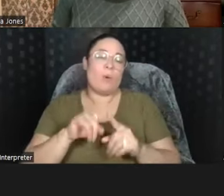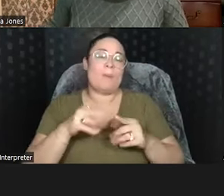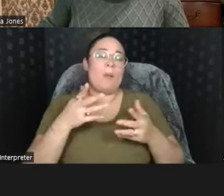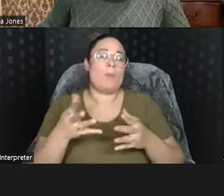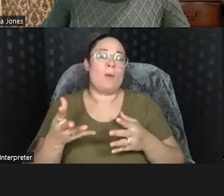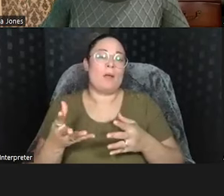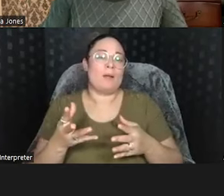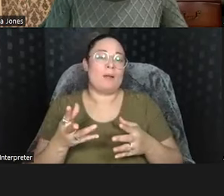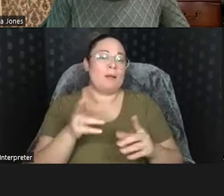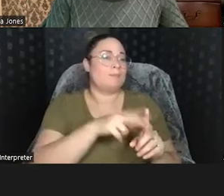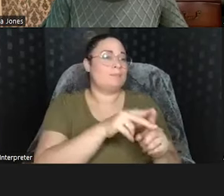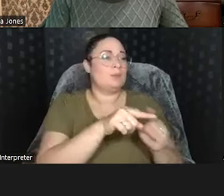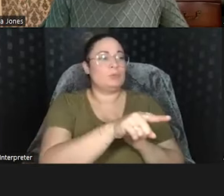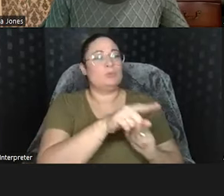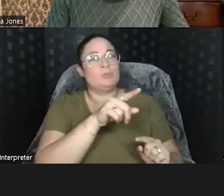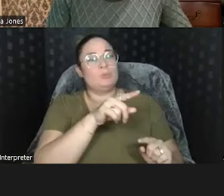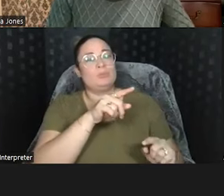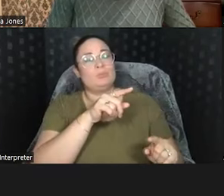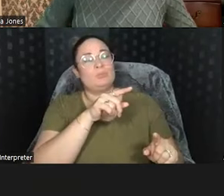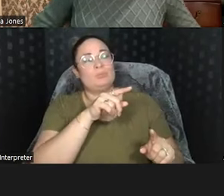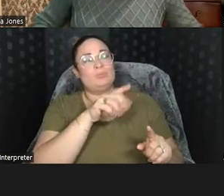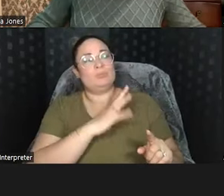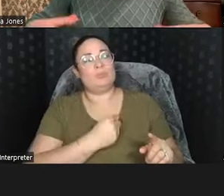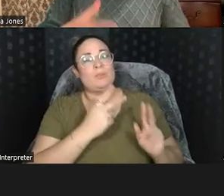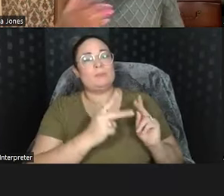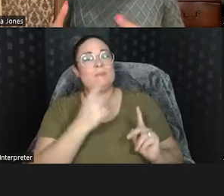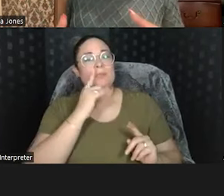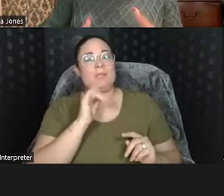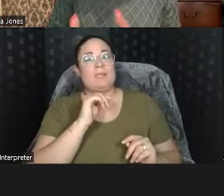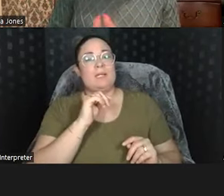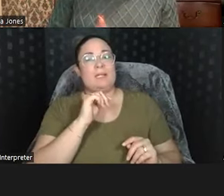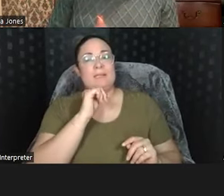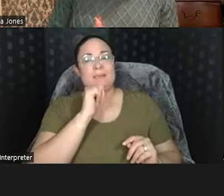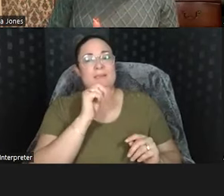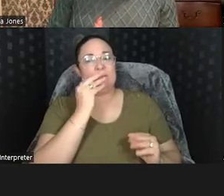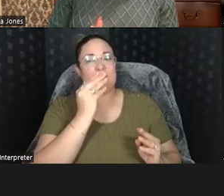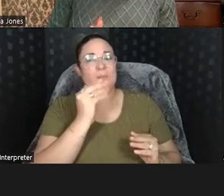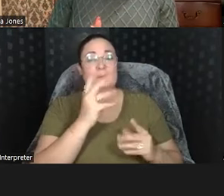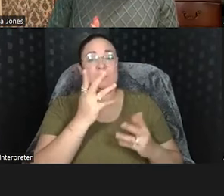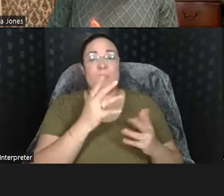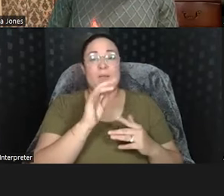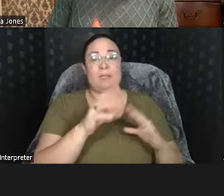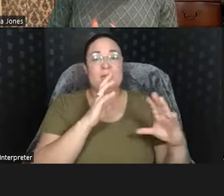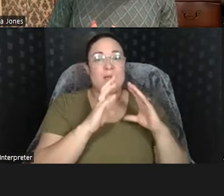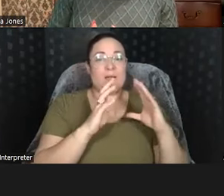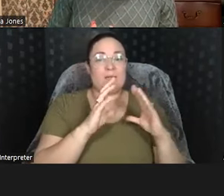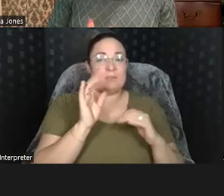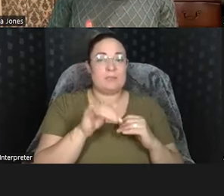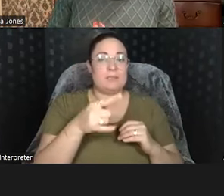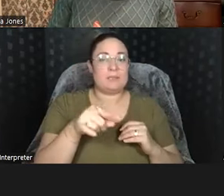trans people right now that's the result of disinformation. And what that conversation has done that